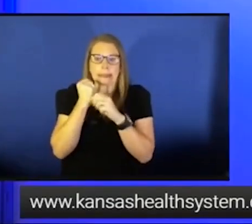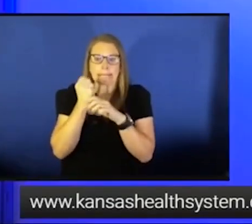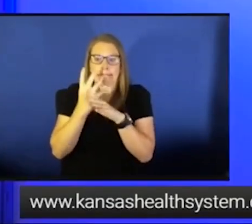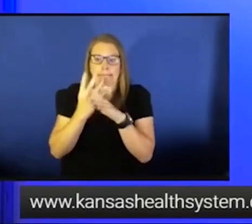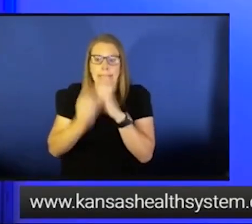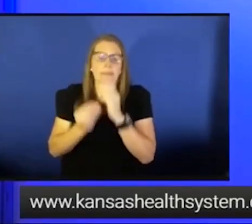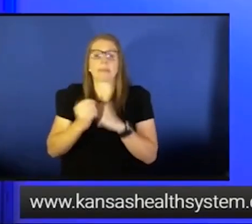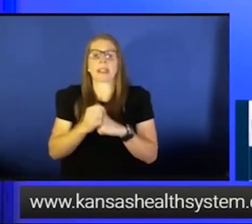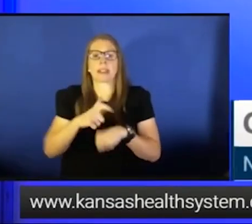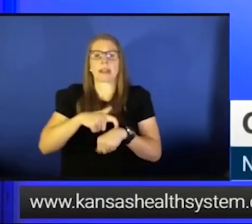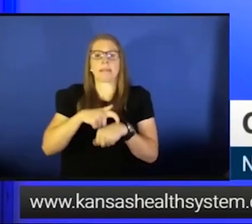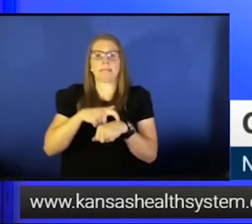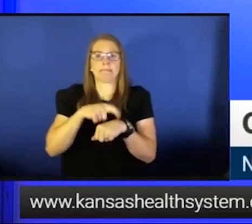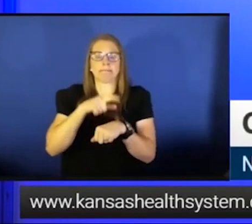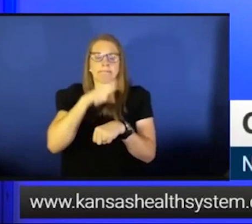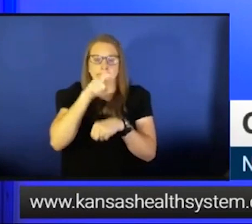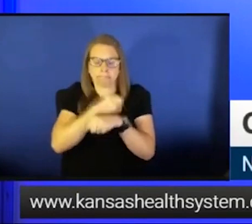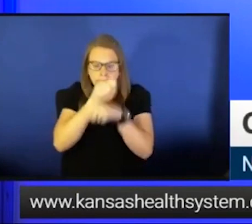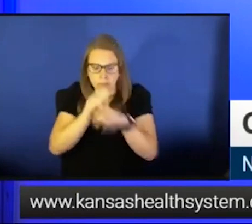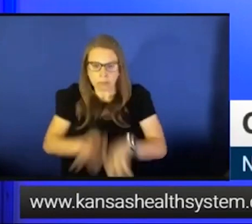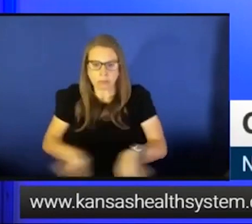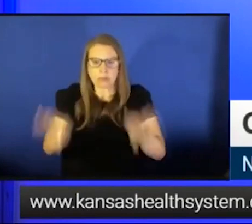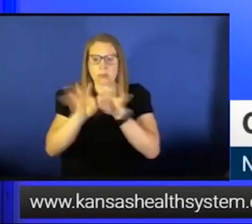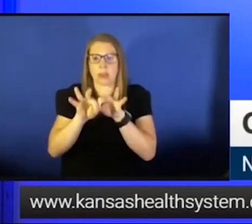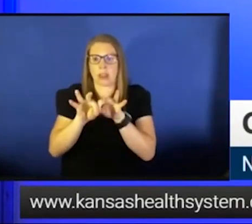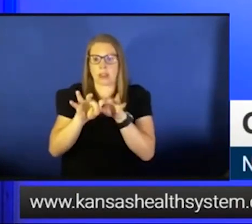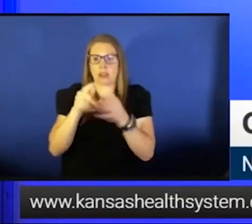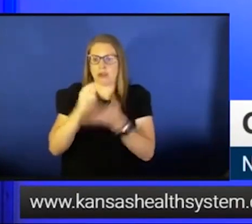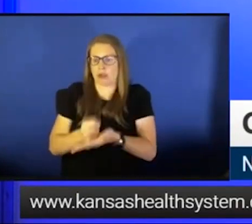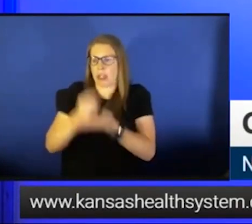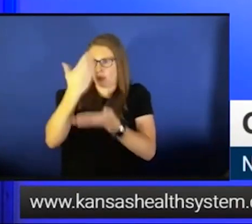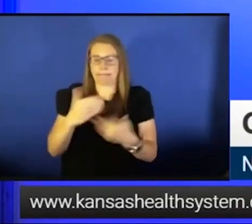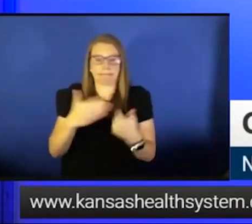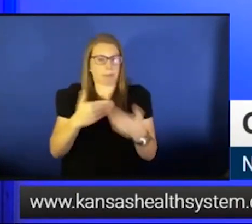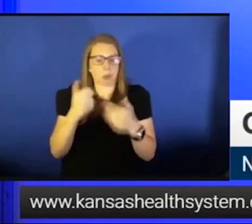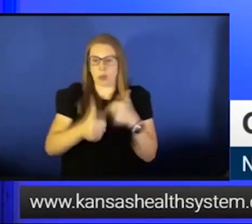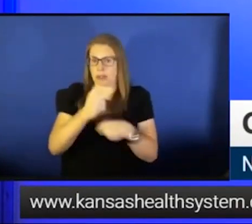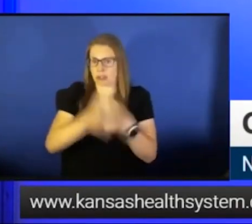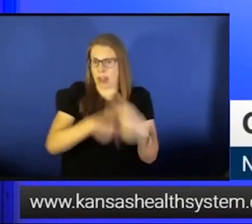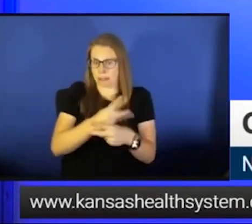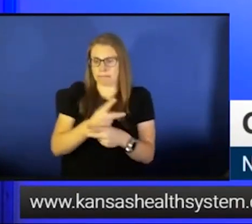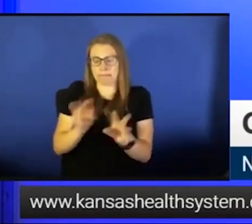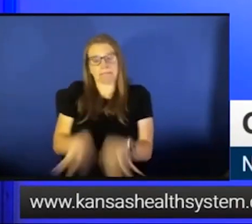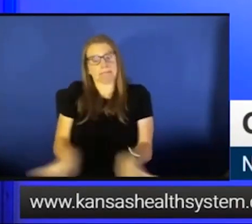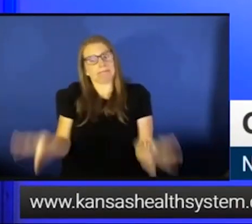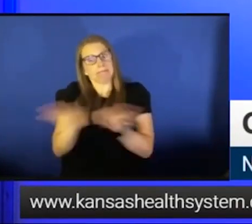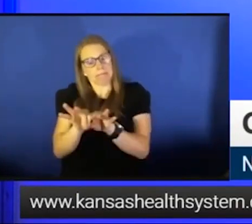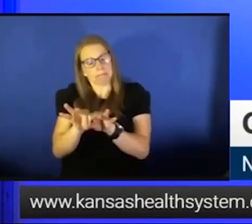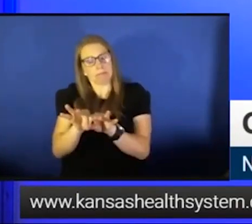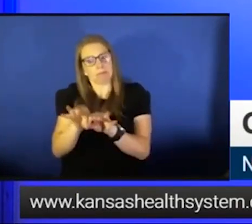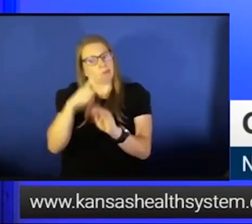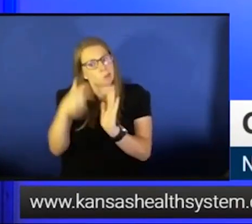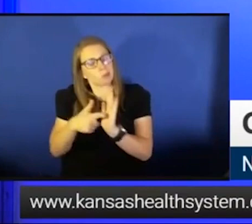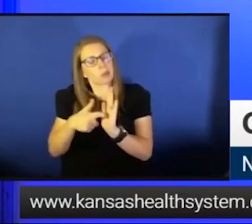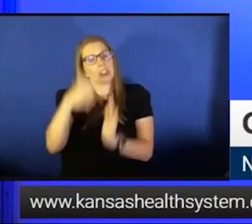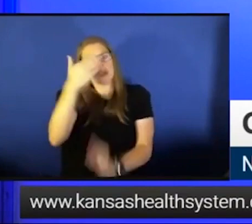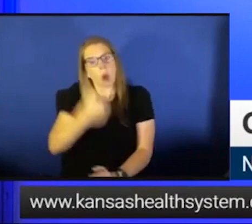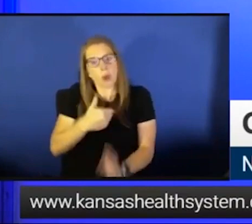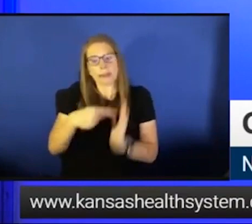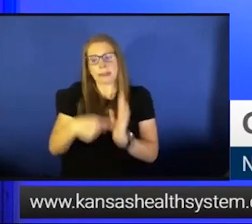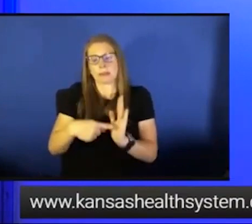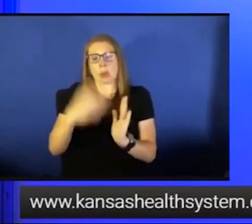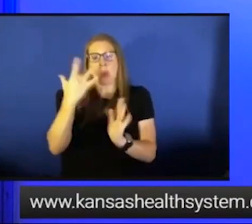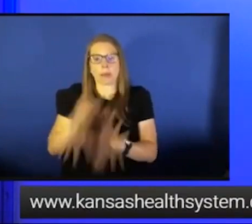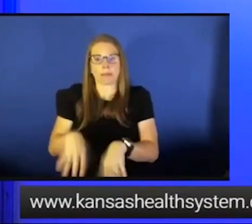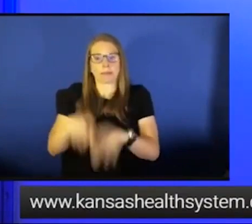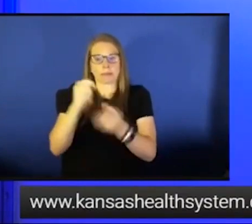extremely important when we're treating stroke, regardless of what type of stroke. So it's very important to recognize stroke symptoms so you can get treatment as quickly